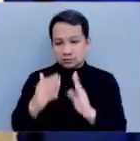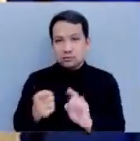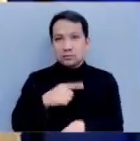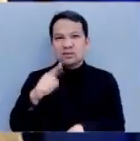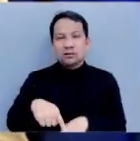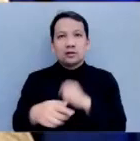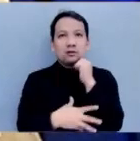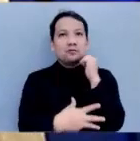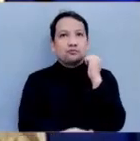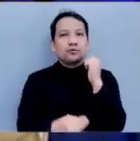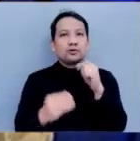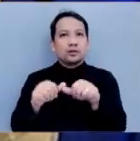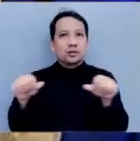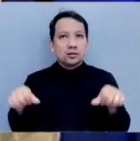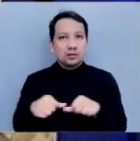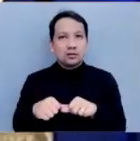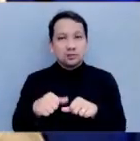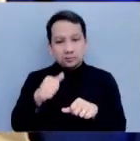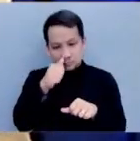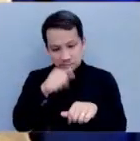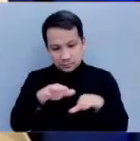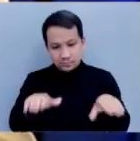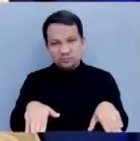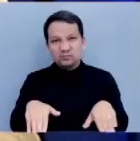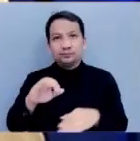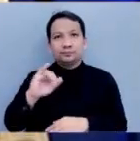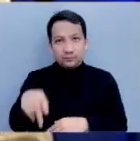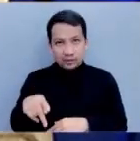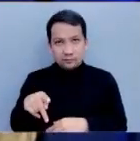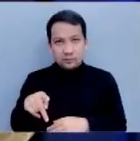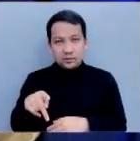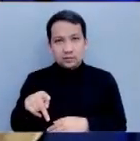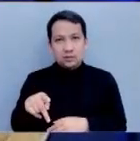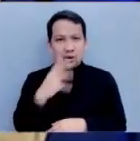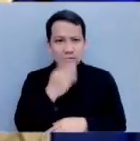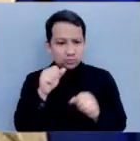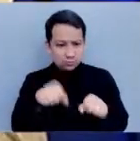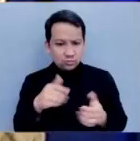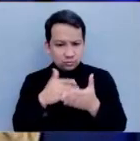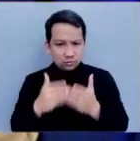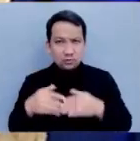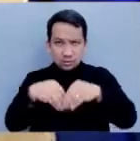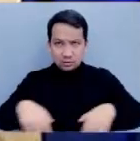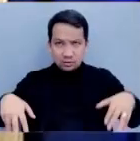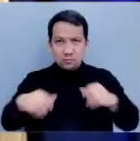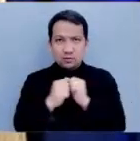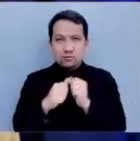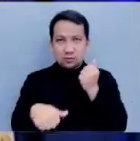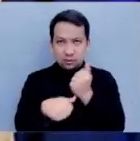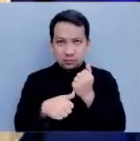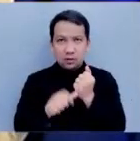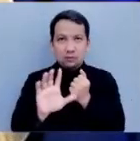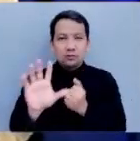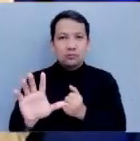poverty areas, the children of indigenous peoples. Those have been marginalized, to assist them